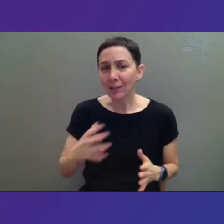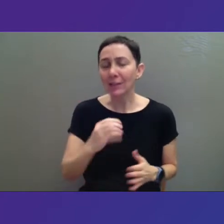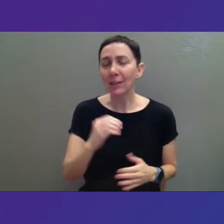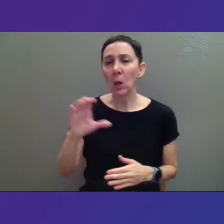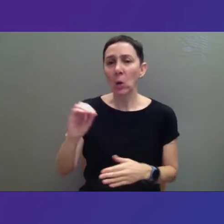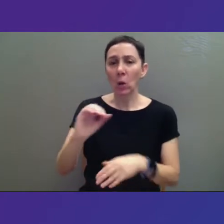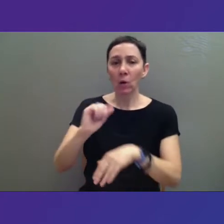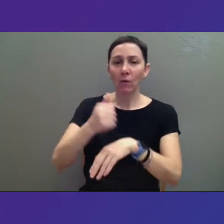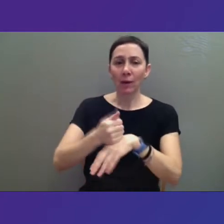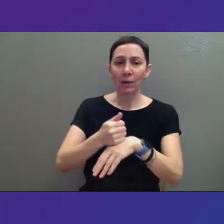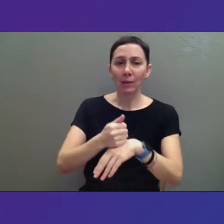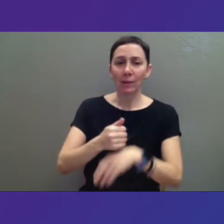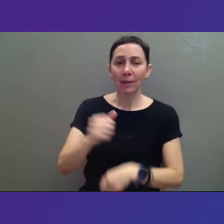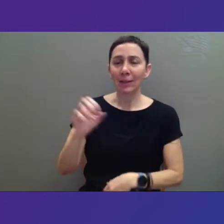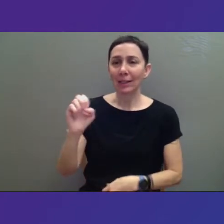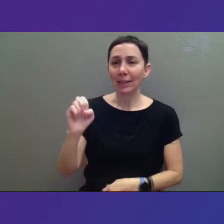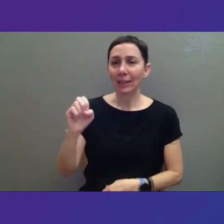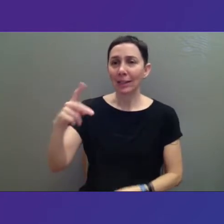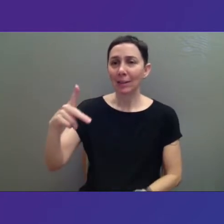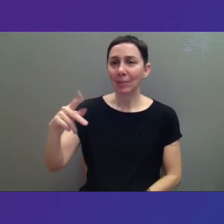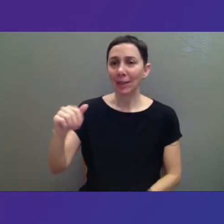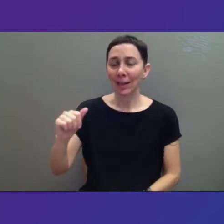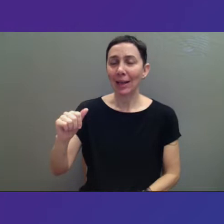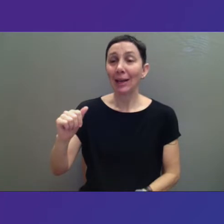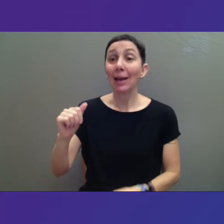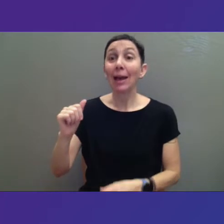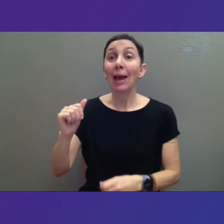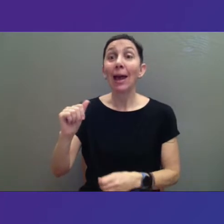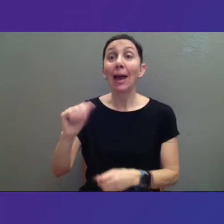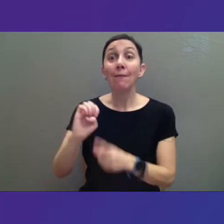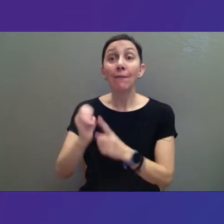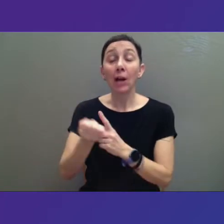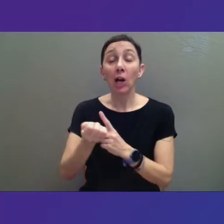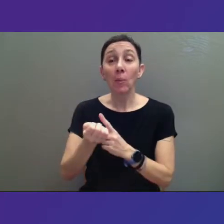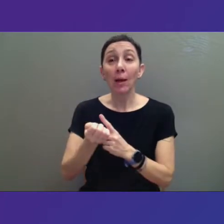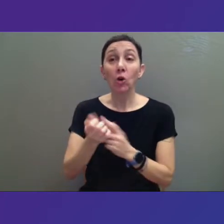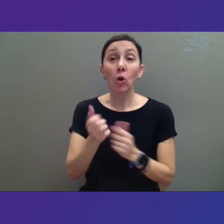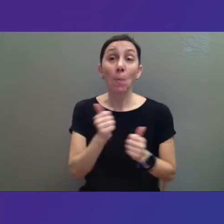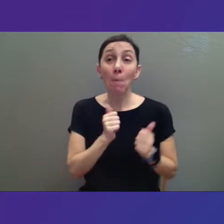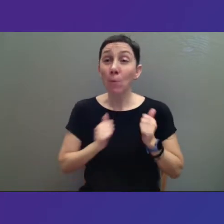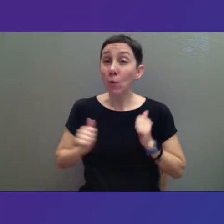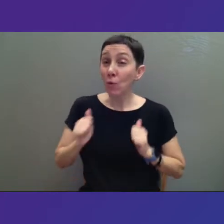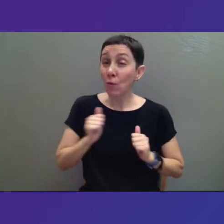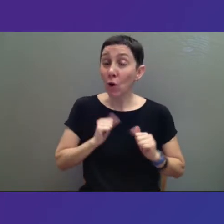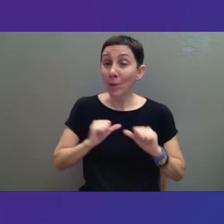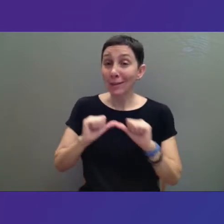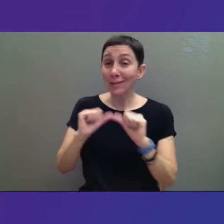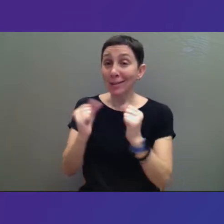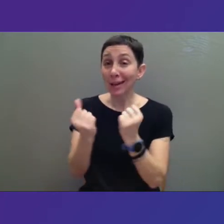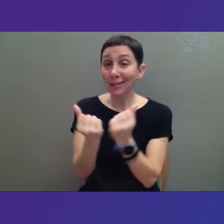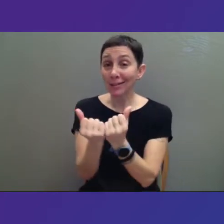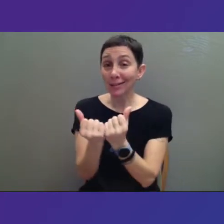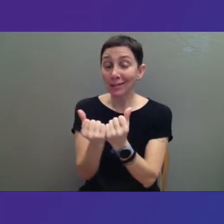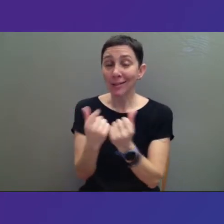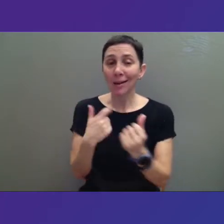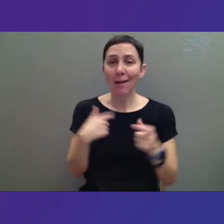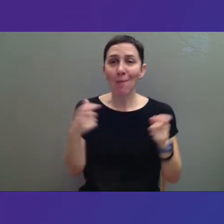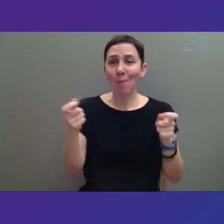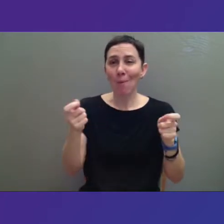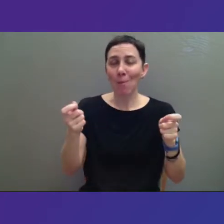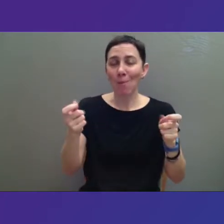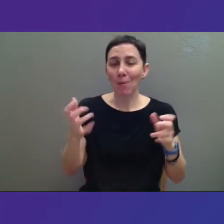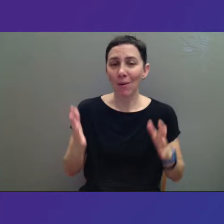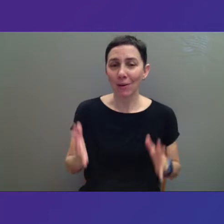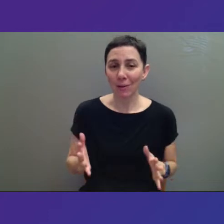of the EPA, the Environmental Performance Agency. And I'm here today as a moderator.